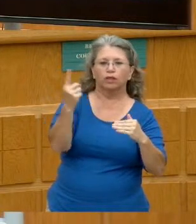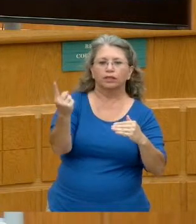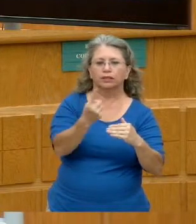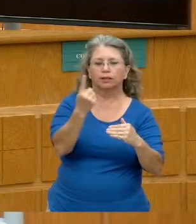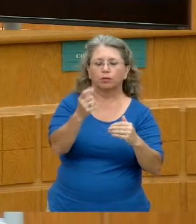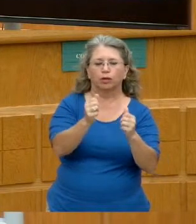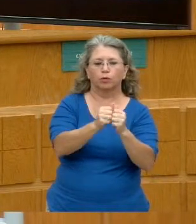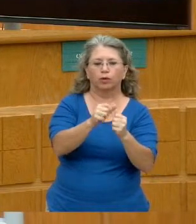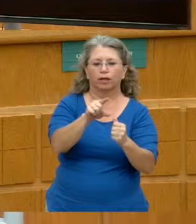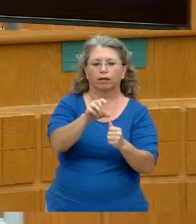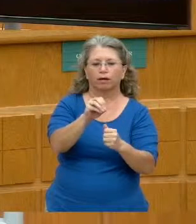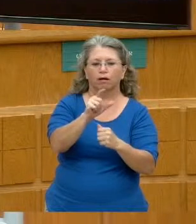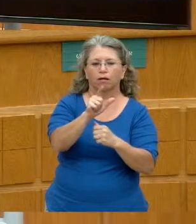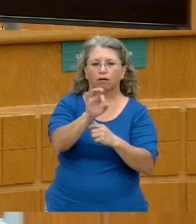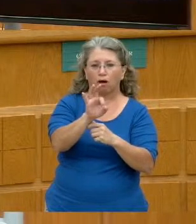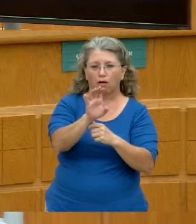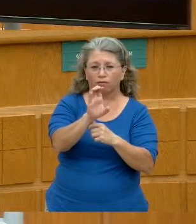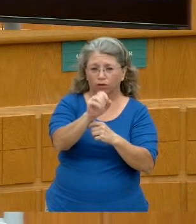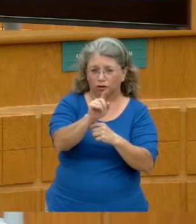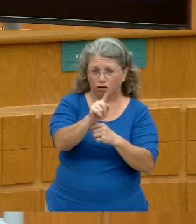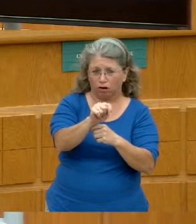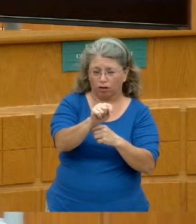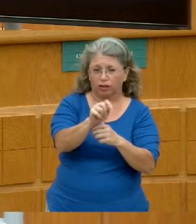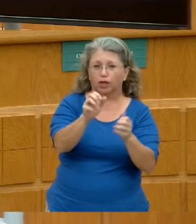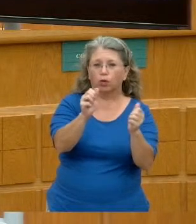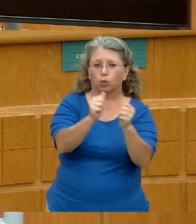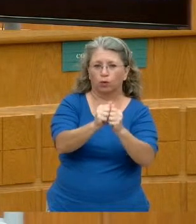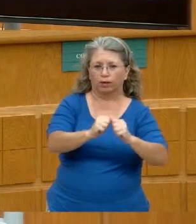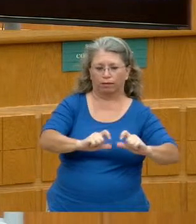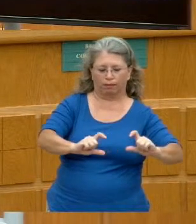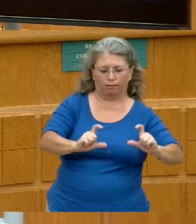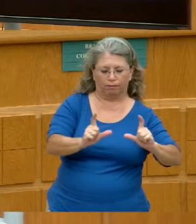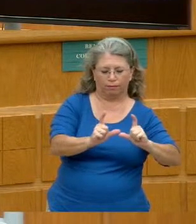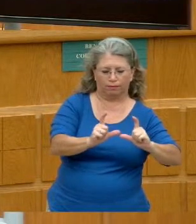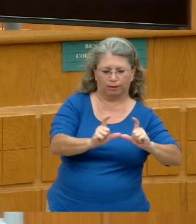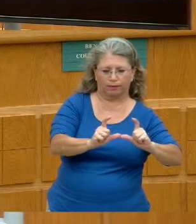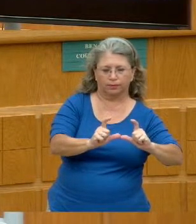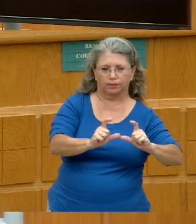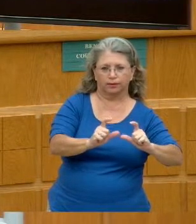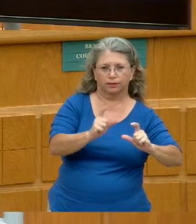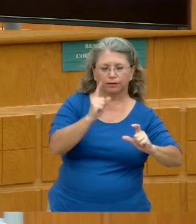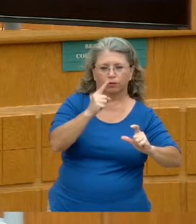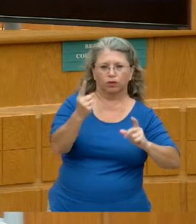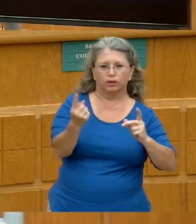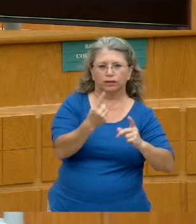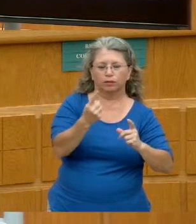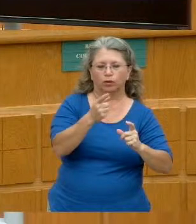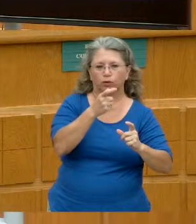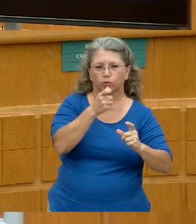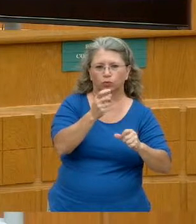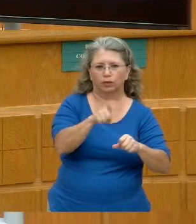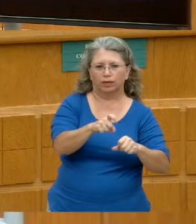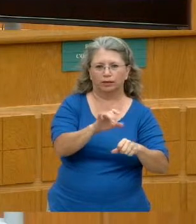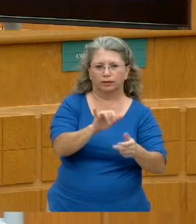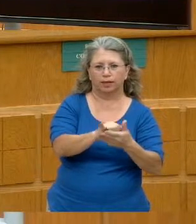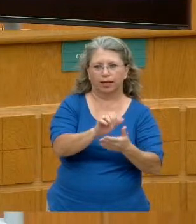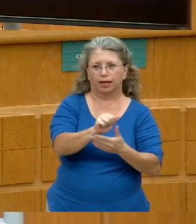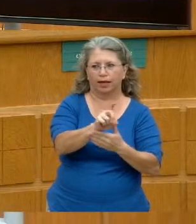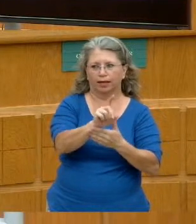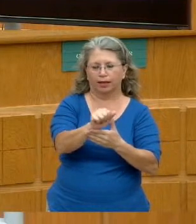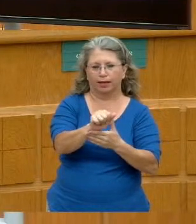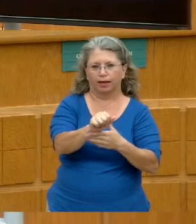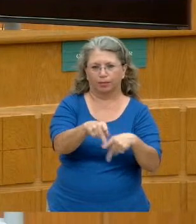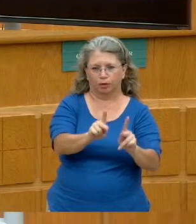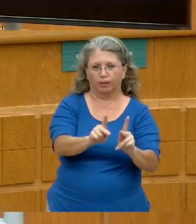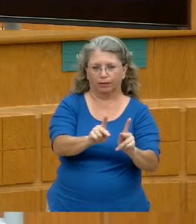that is permitted to have used by somebody with ADA, American with Disabilities Act permitting. So